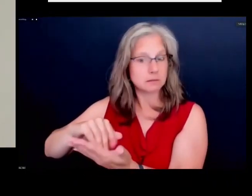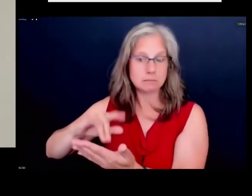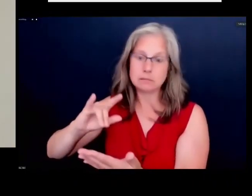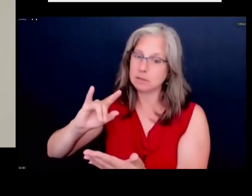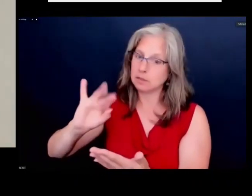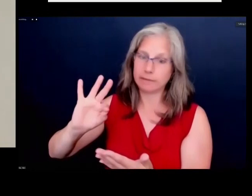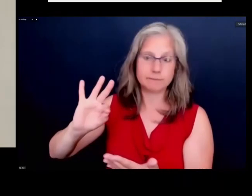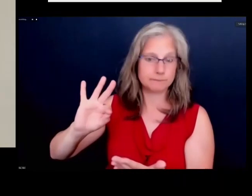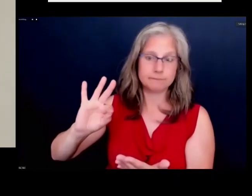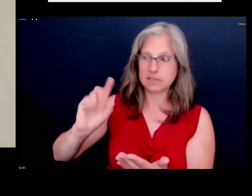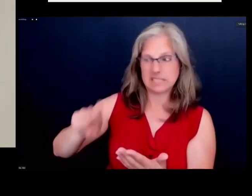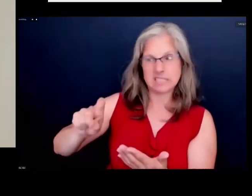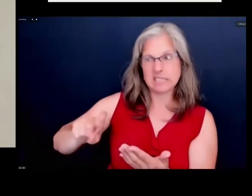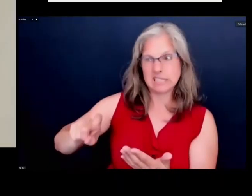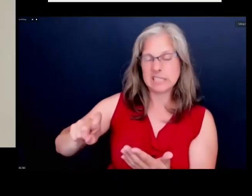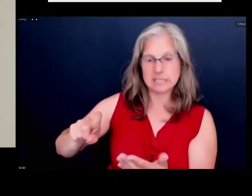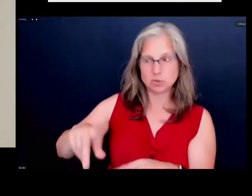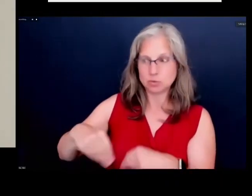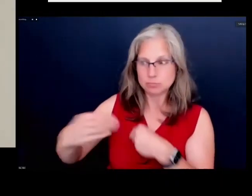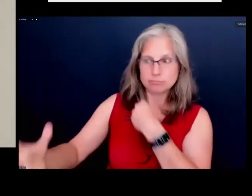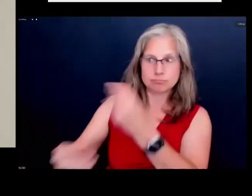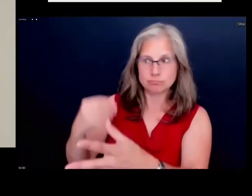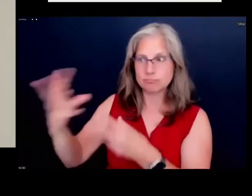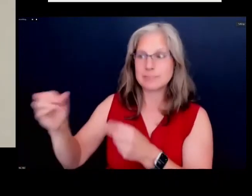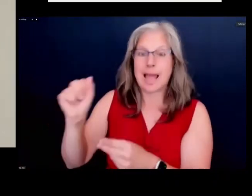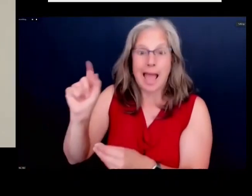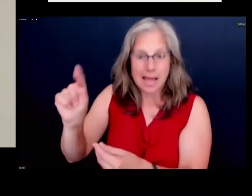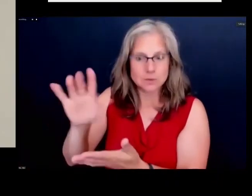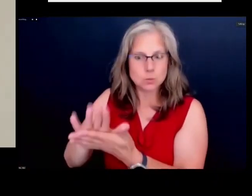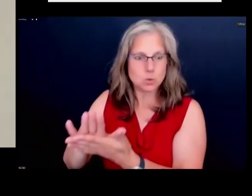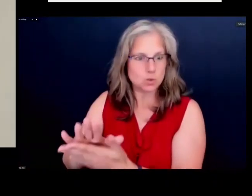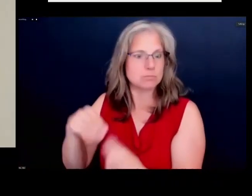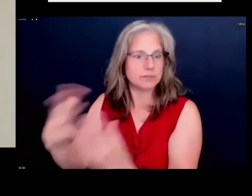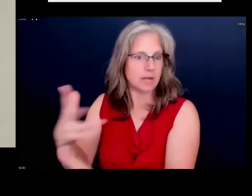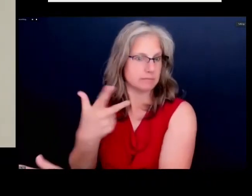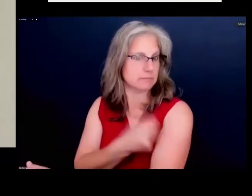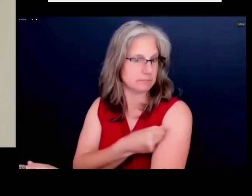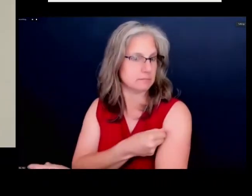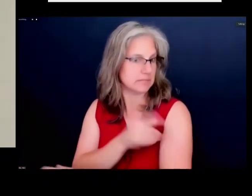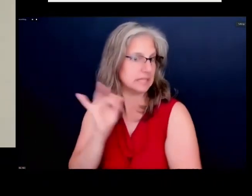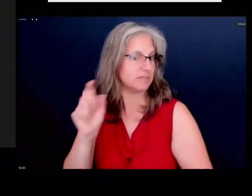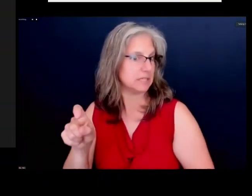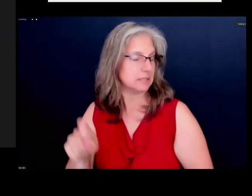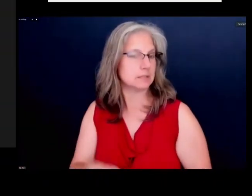if the need would be there to give the vaccinations at the schools.